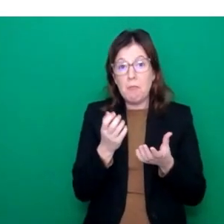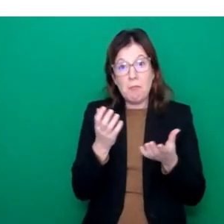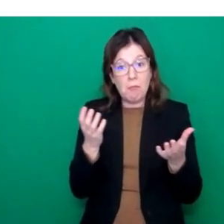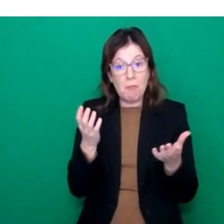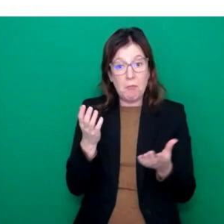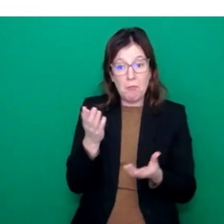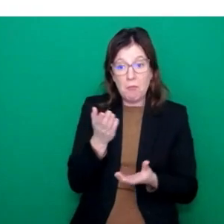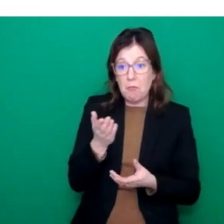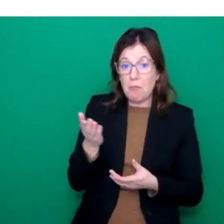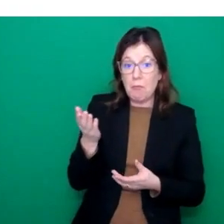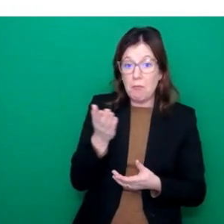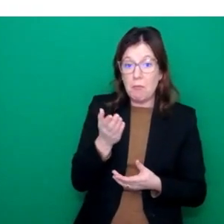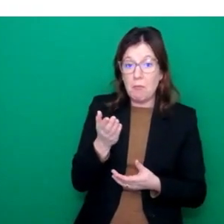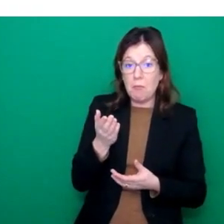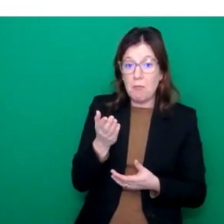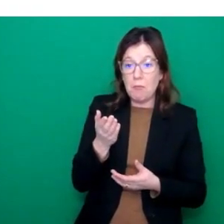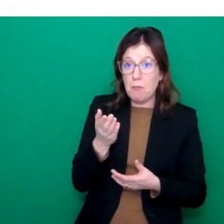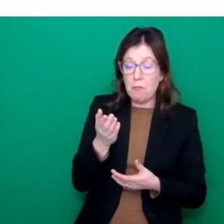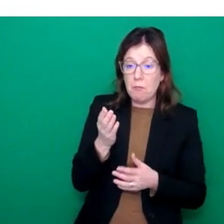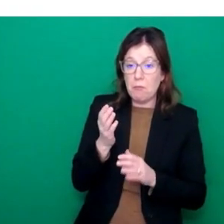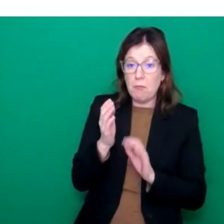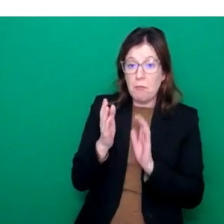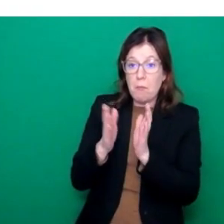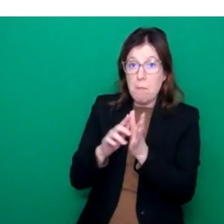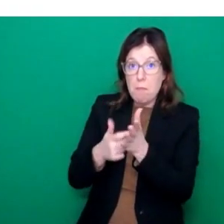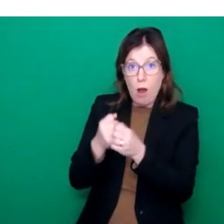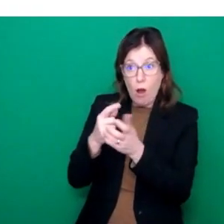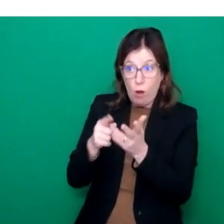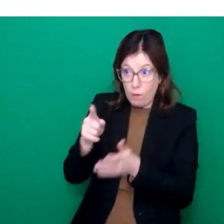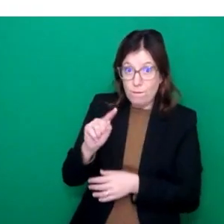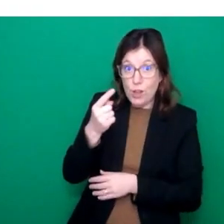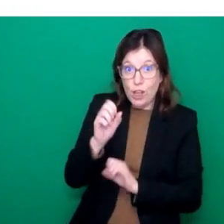something that you were going to answer, Margo, in the first instance?